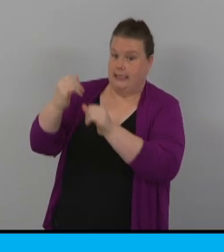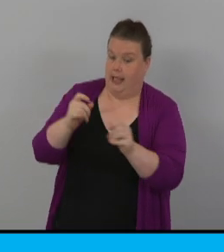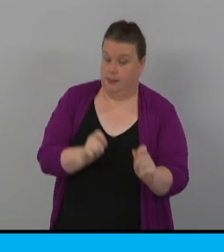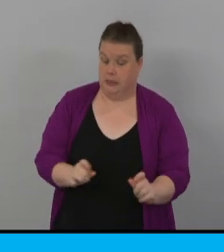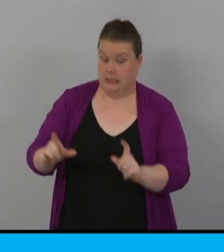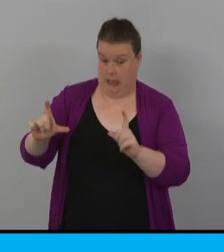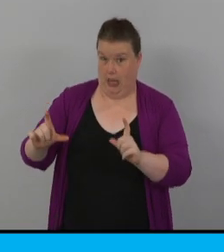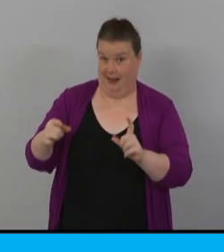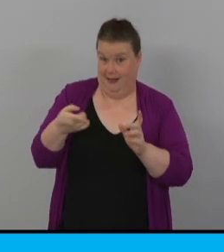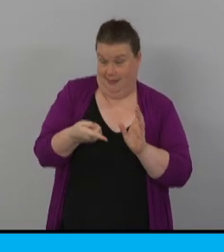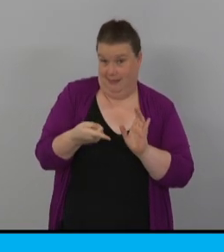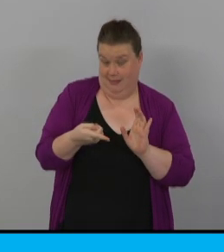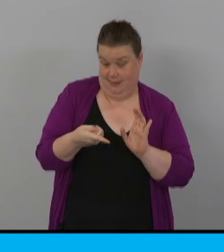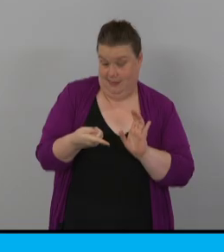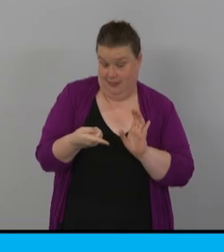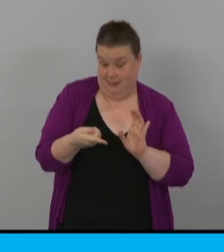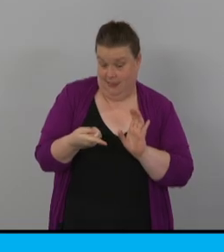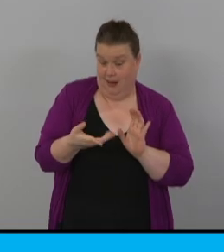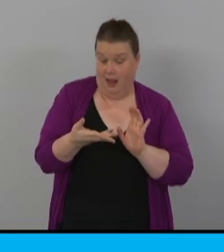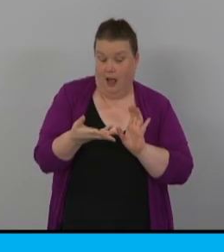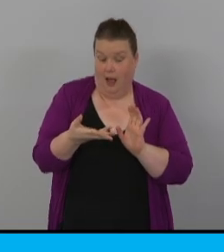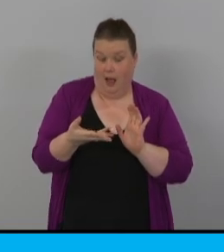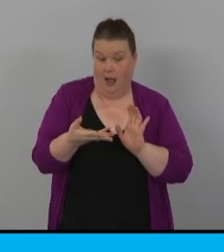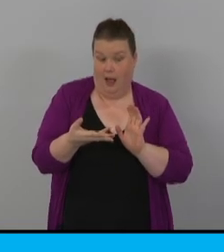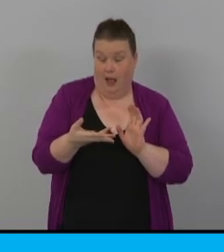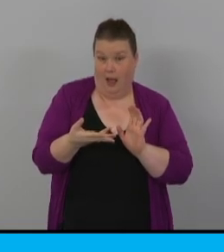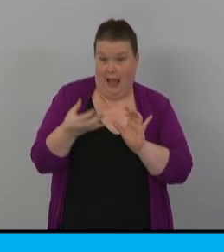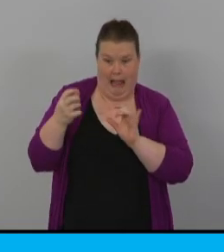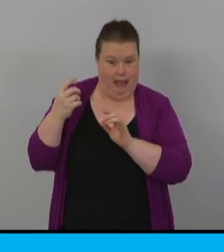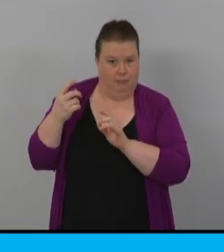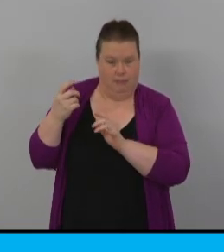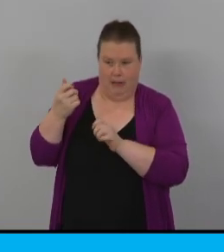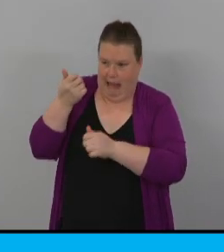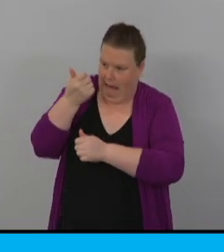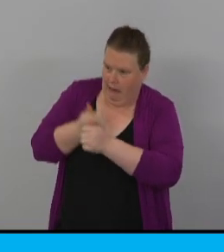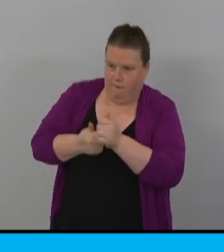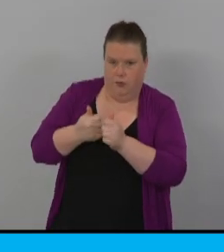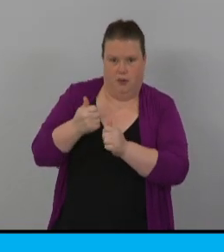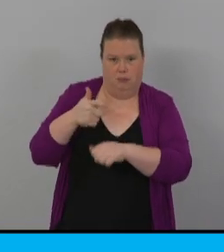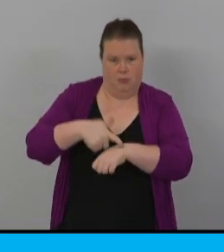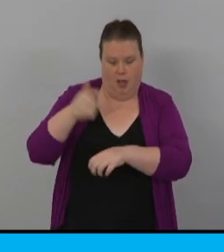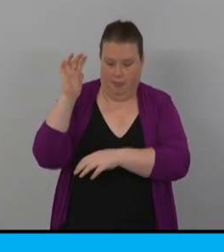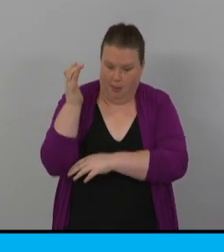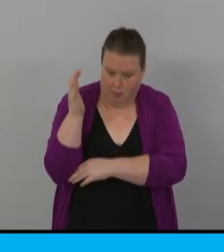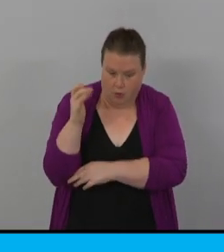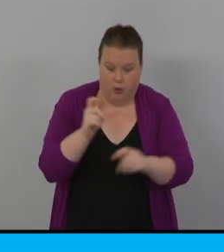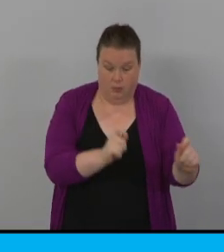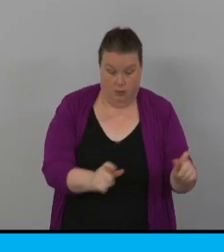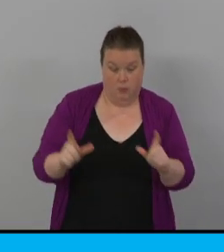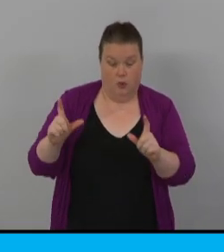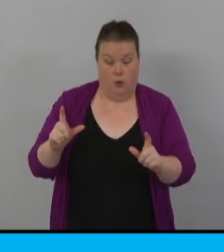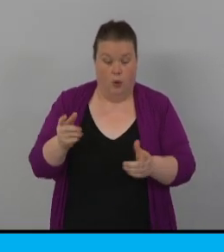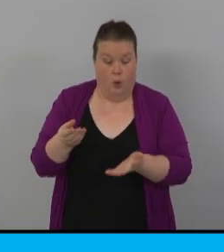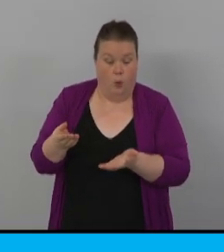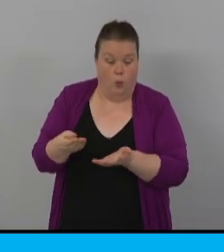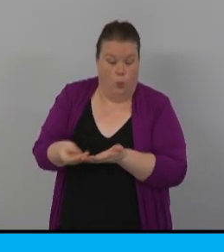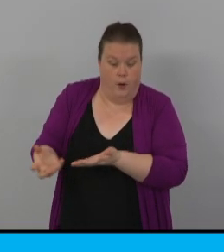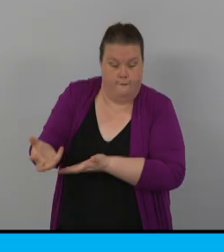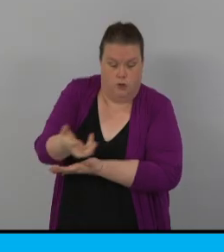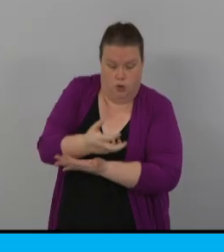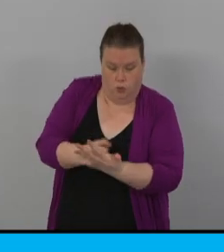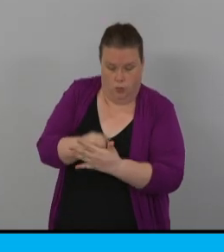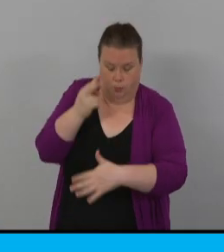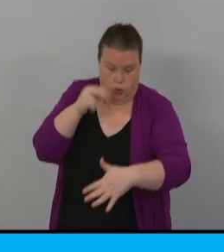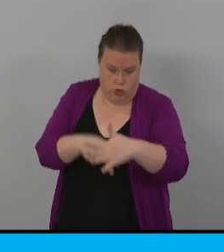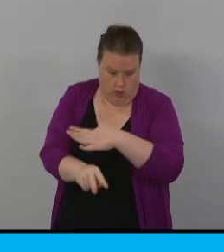put it in here so I've got that reference point of what we use for our revenue projections. And then our certified